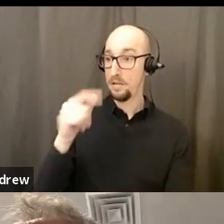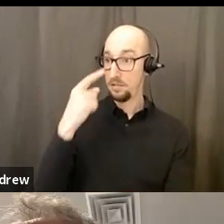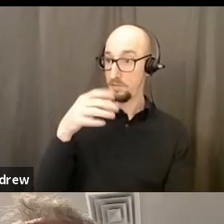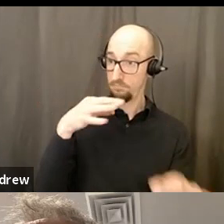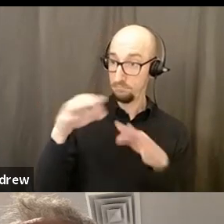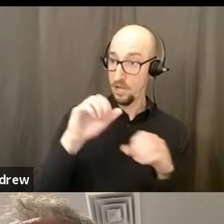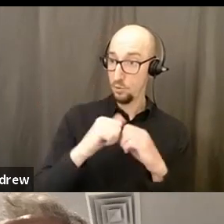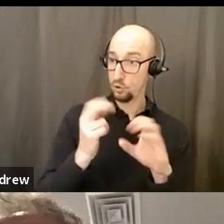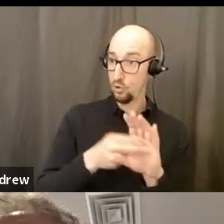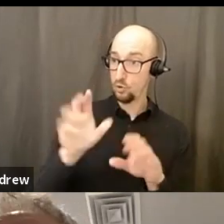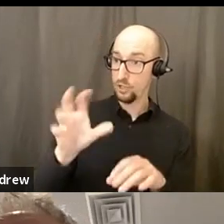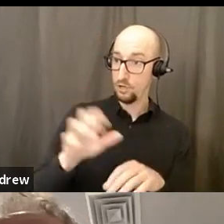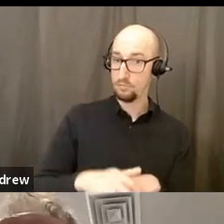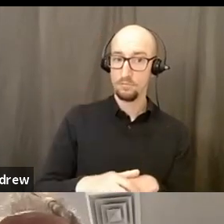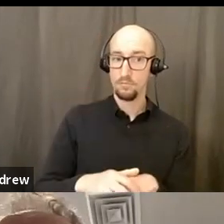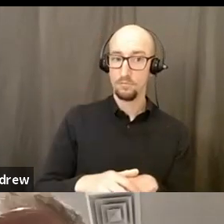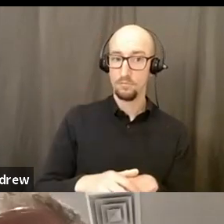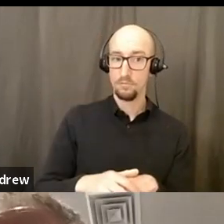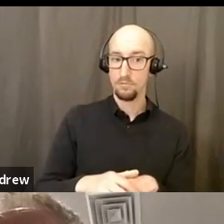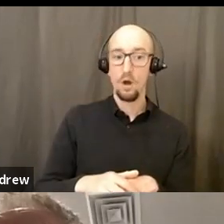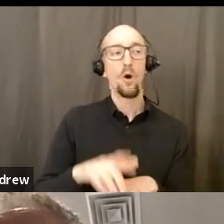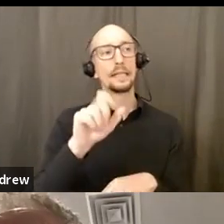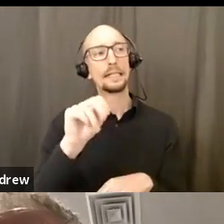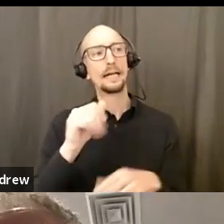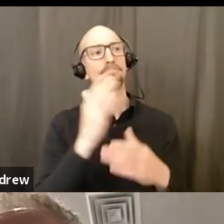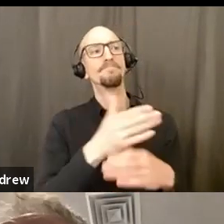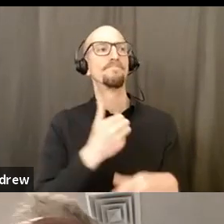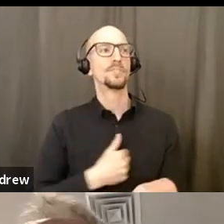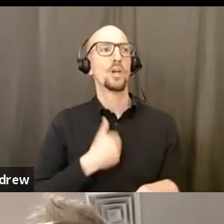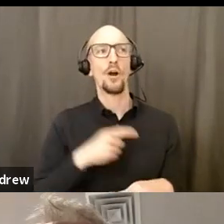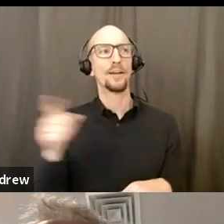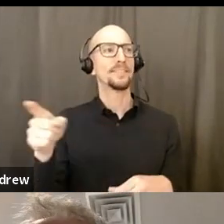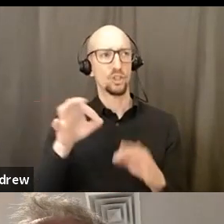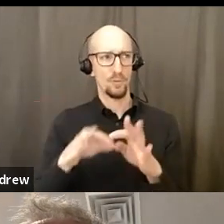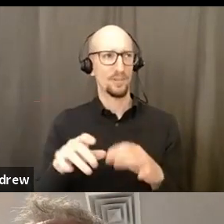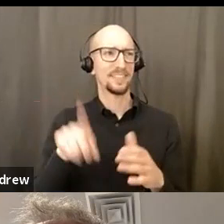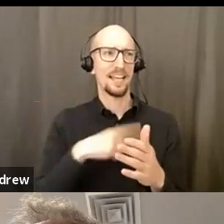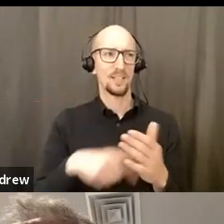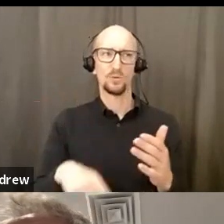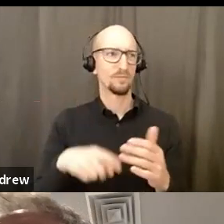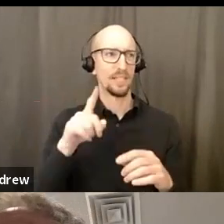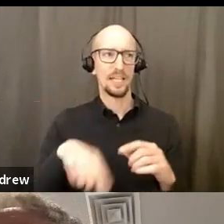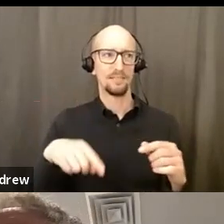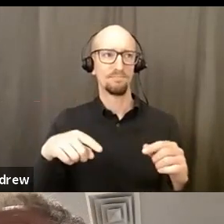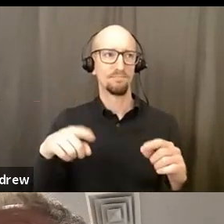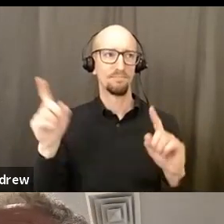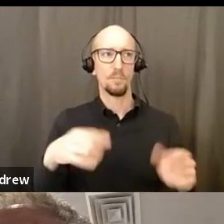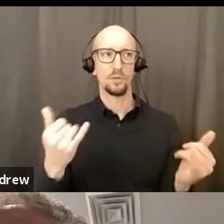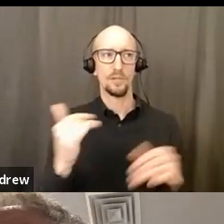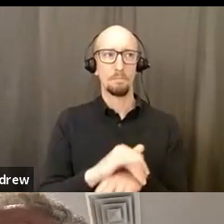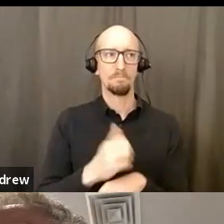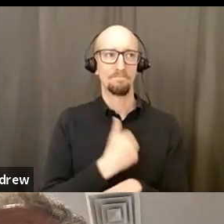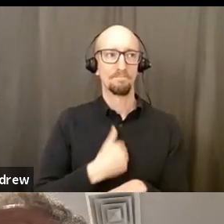Somali. Mr. Content Passes, I apologize. She had to cancel. Okay, thank you. We also